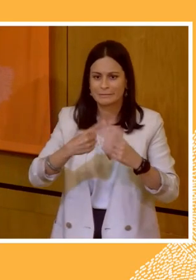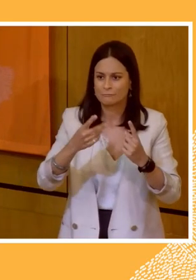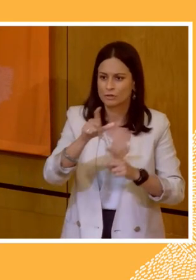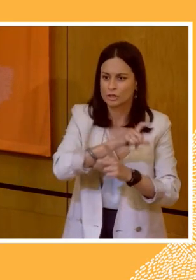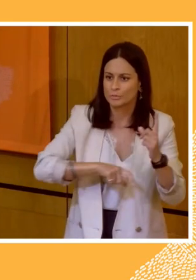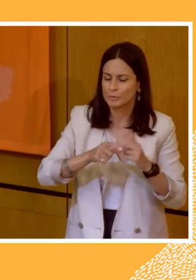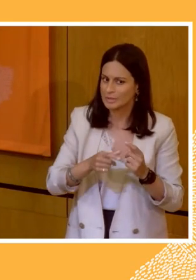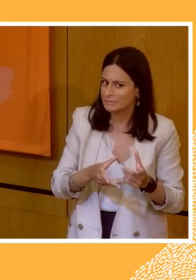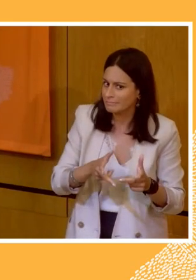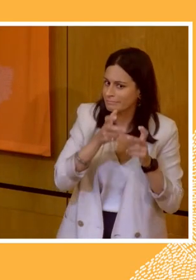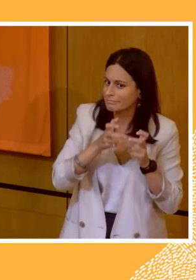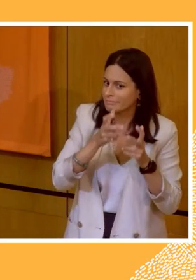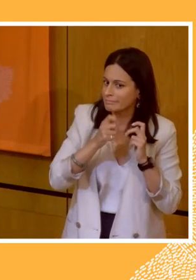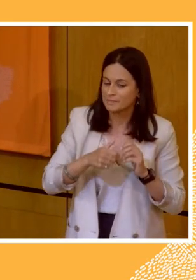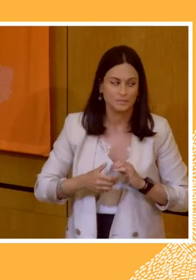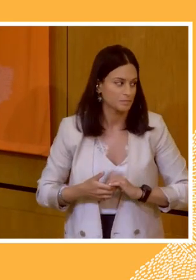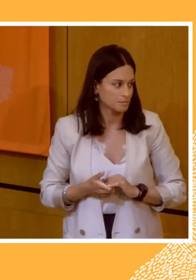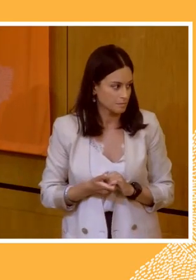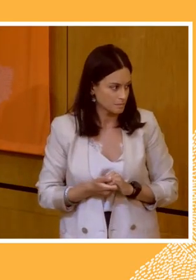Yeah.